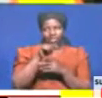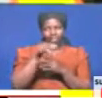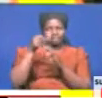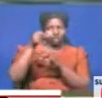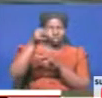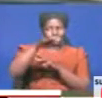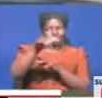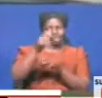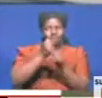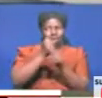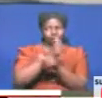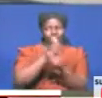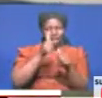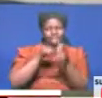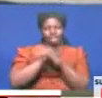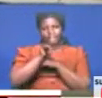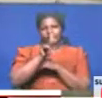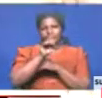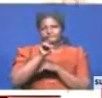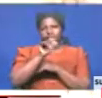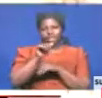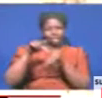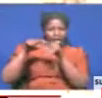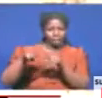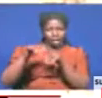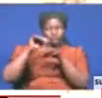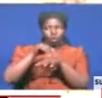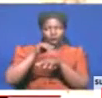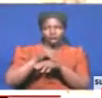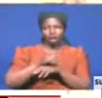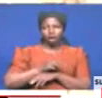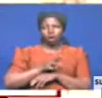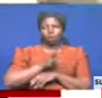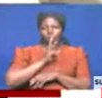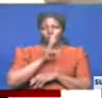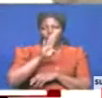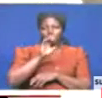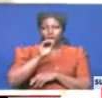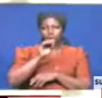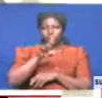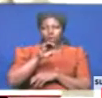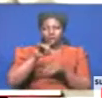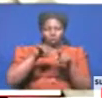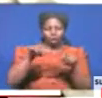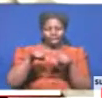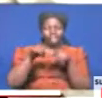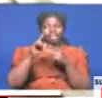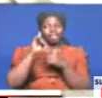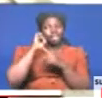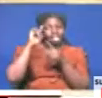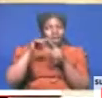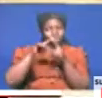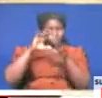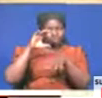in Konza. Currently dependent on the Nolturesh borehole water supply, Konza City aims to gain direct water supply from